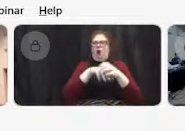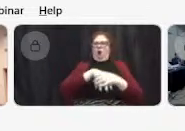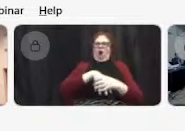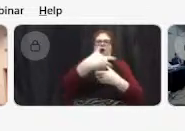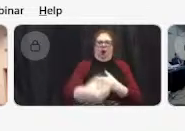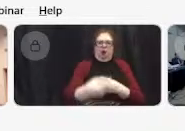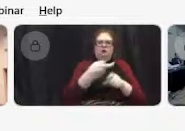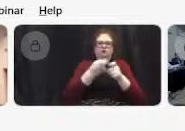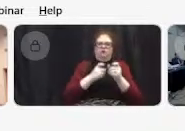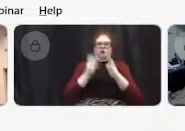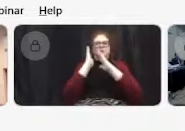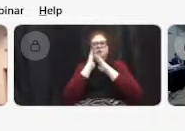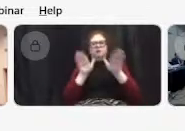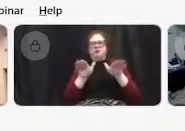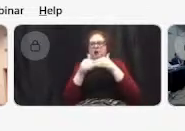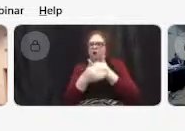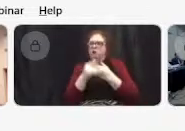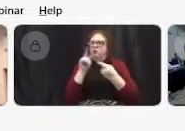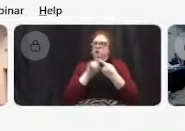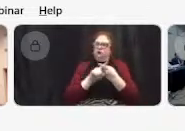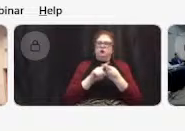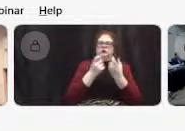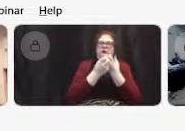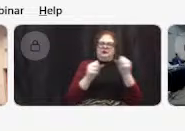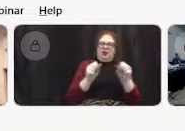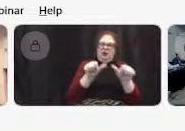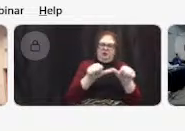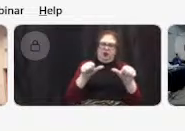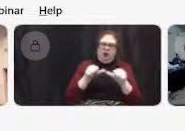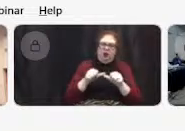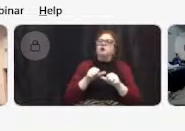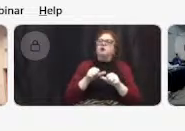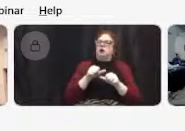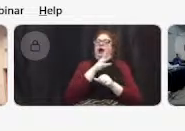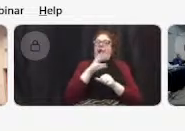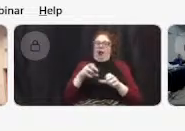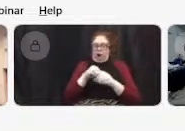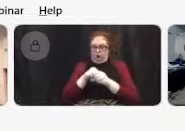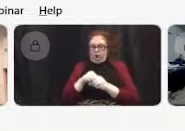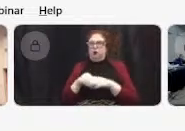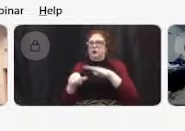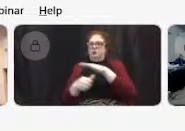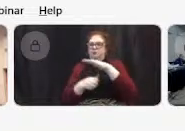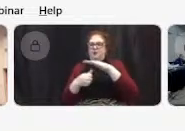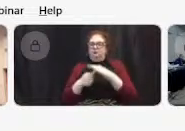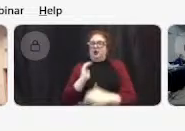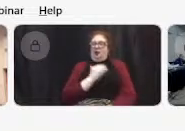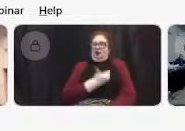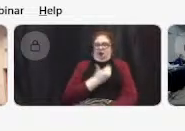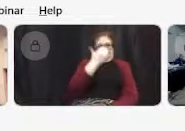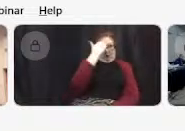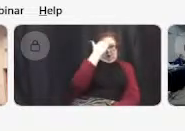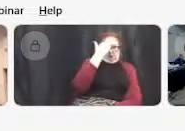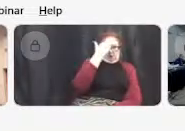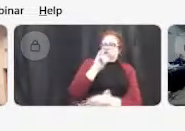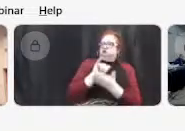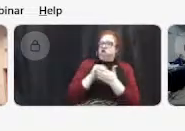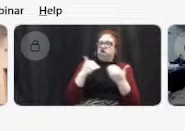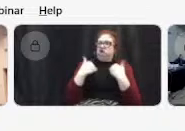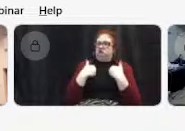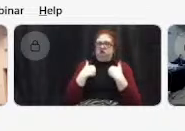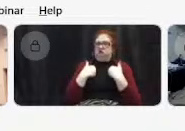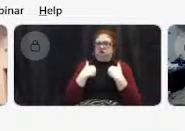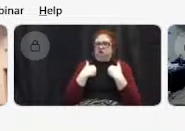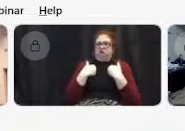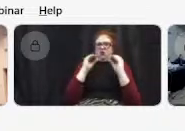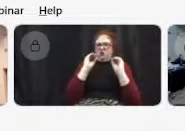the exit, and in each story with a sleeping unit, including the basement. To our knowledge, it does not appear that the site plan included